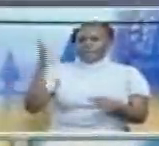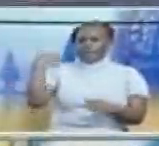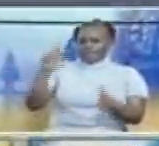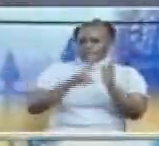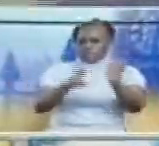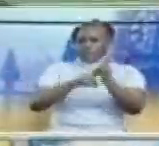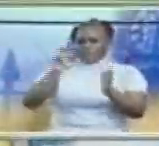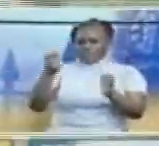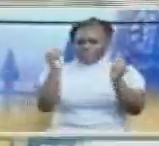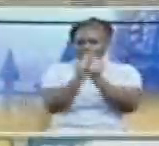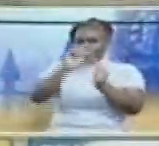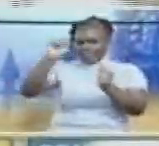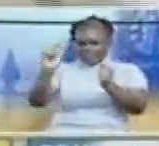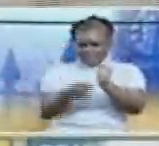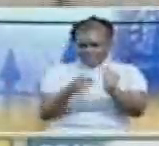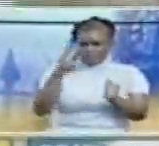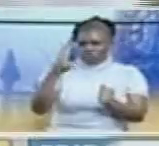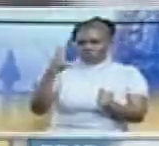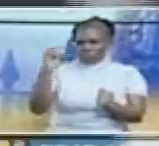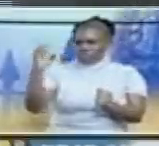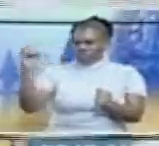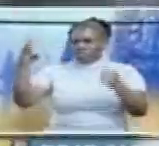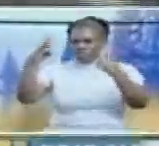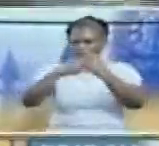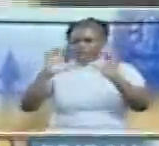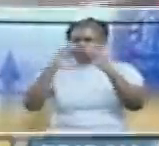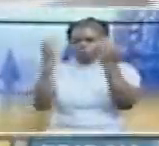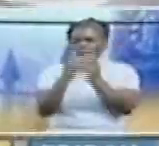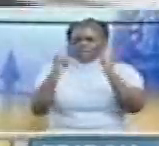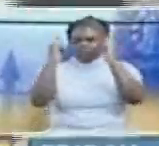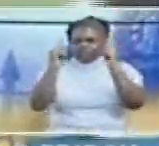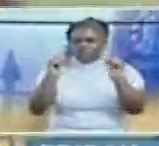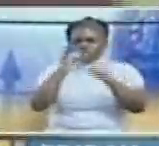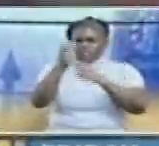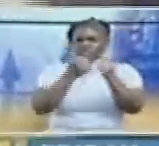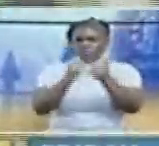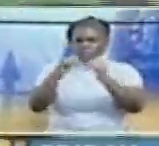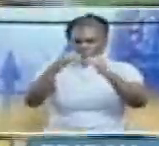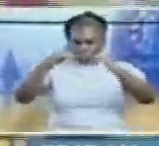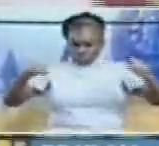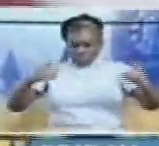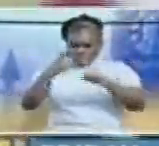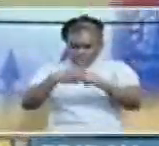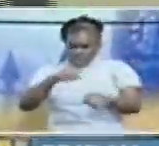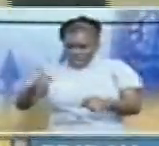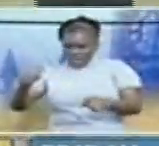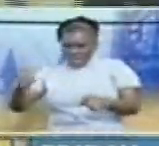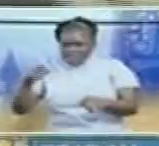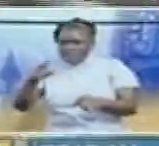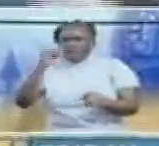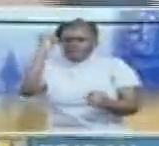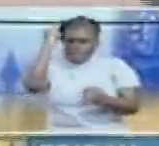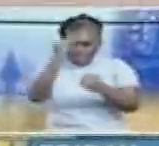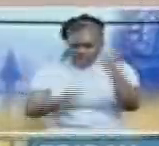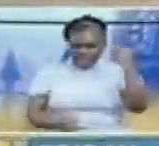in the 10,000 meters race at the 2009 World Championships in Berlin, separated herself from the rest of the field and eventually